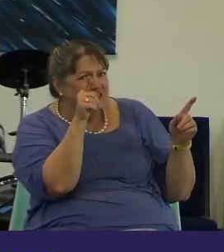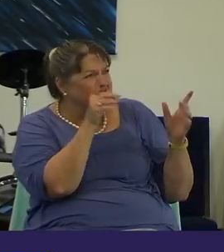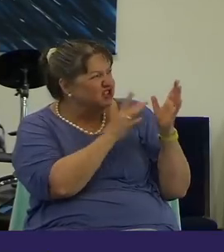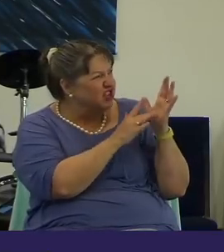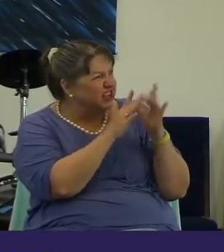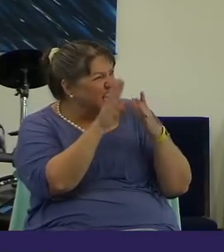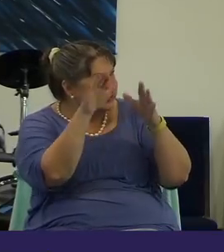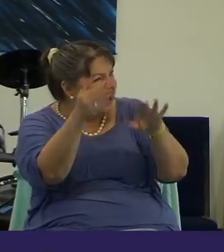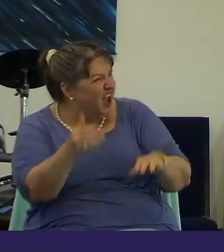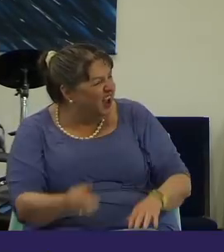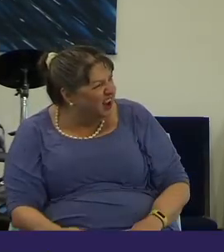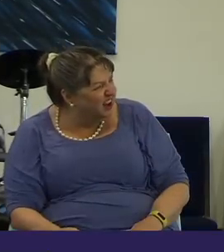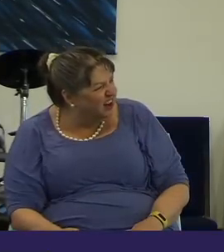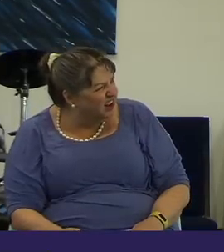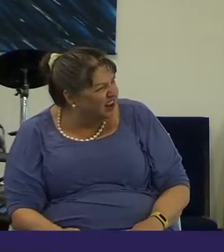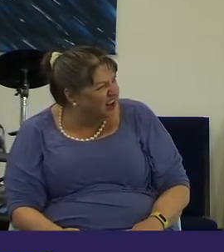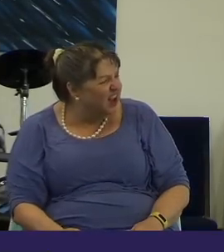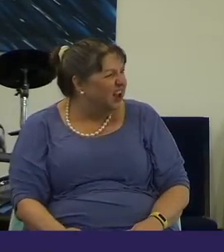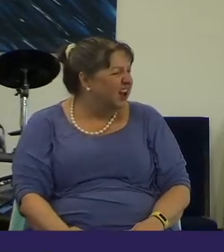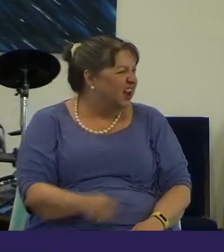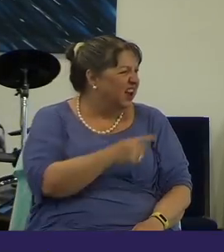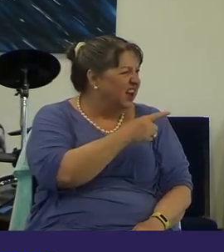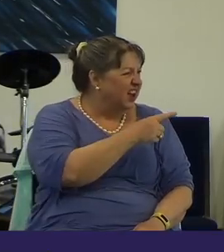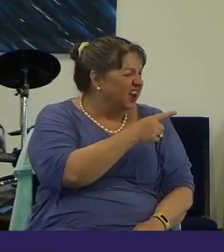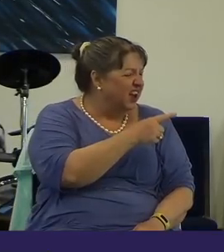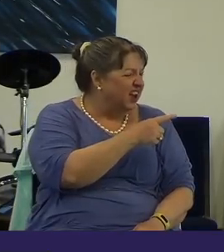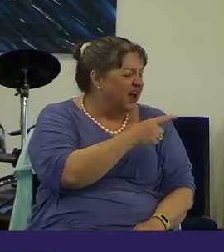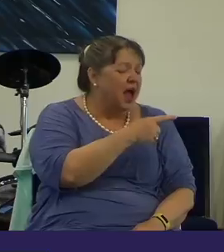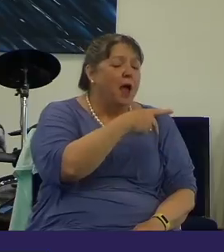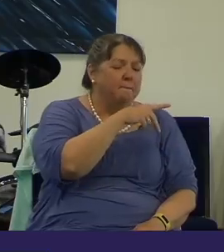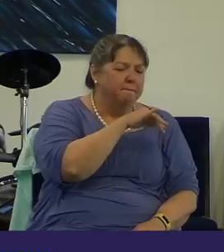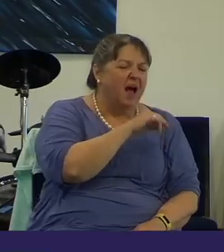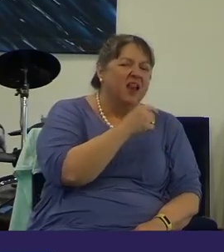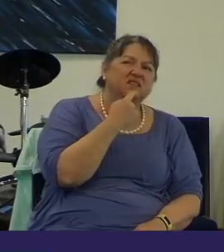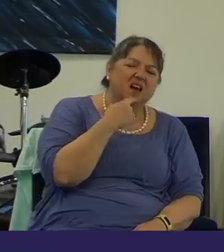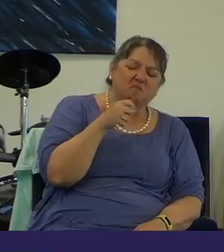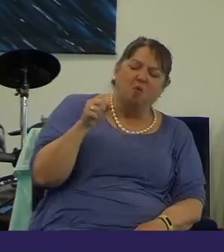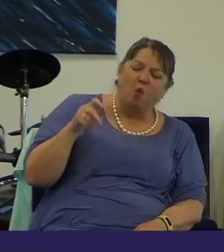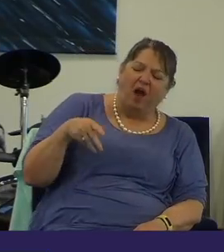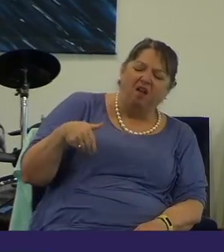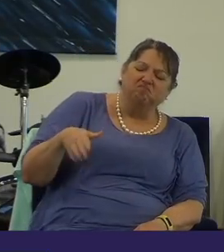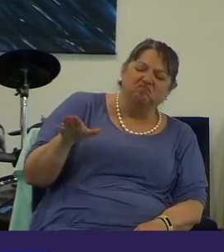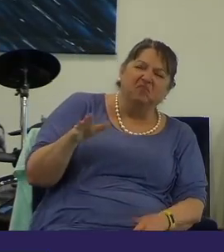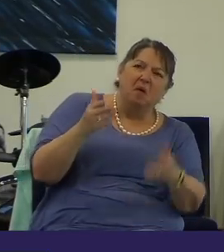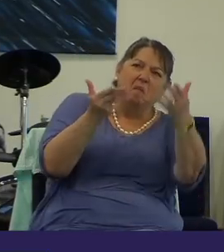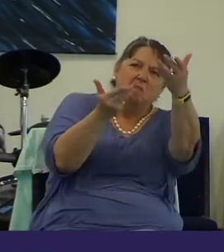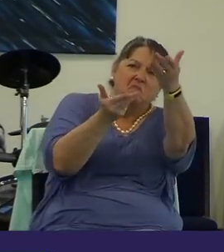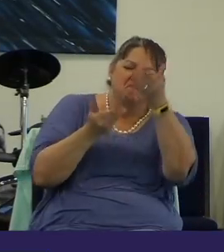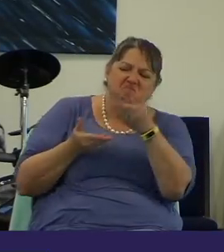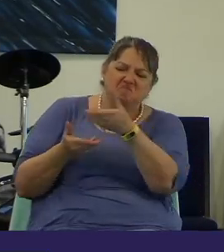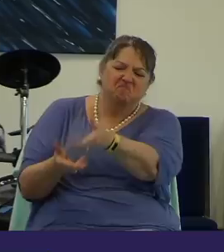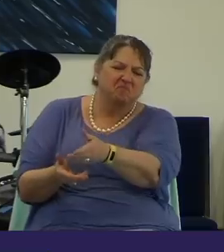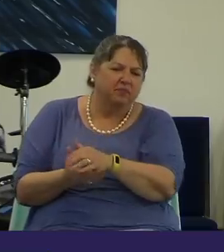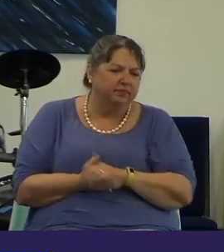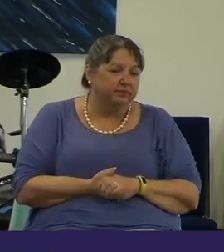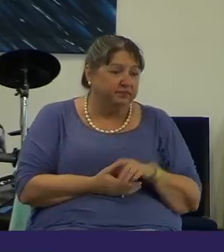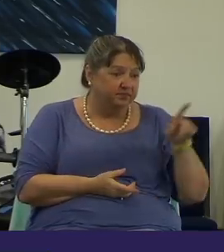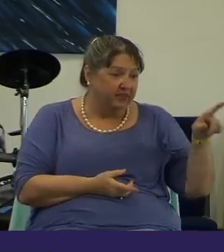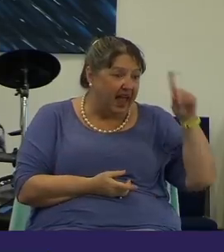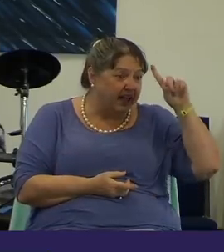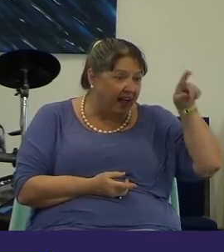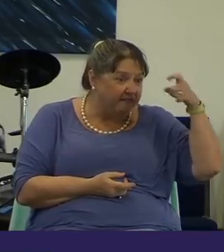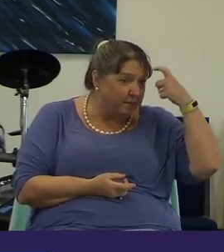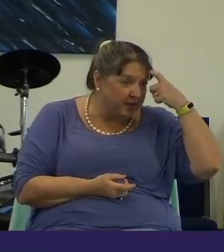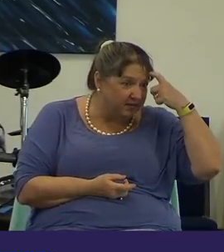died. He stopped living. He stopped breathing. Pilate tells him that he can take the body. Think about this for a moment. A governmental